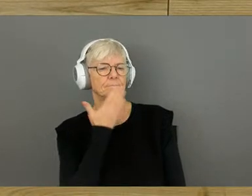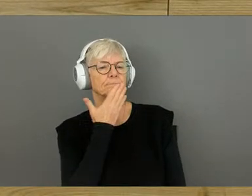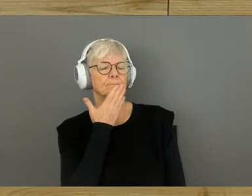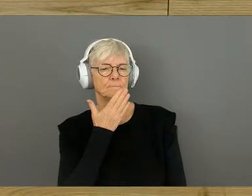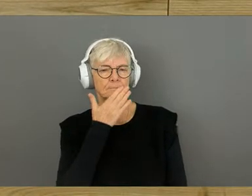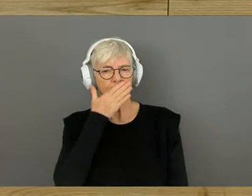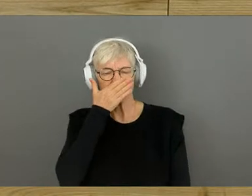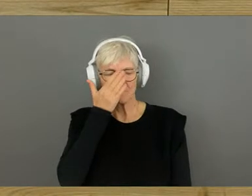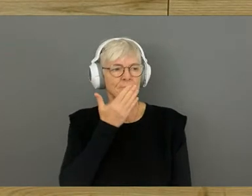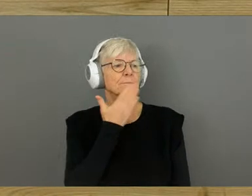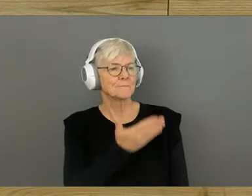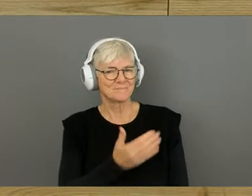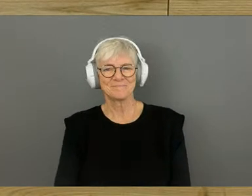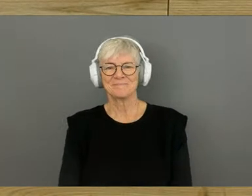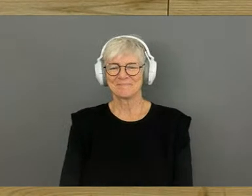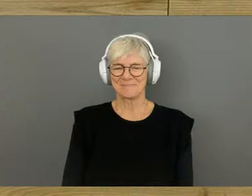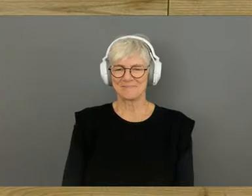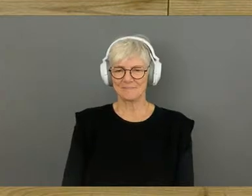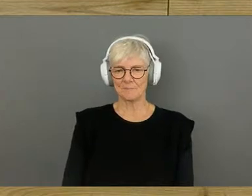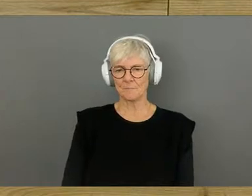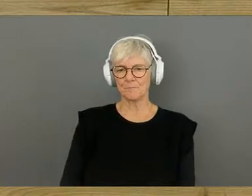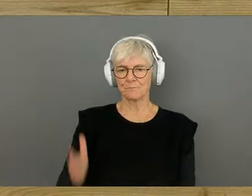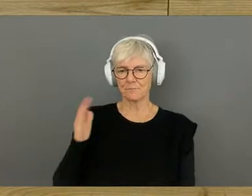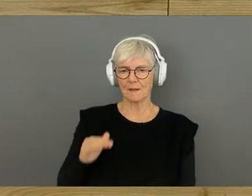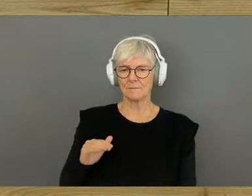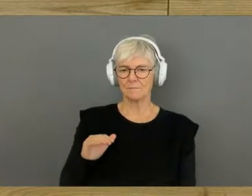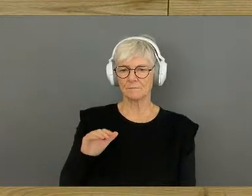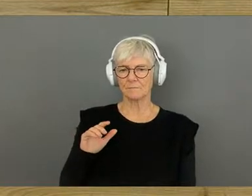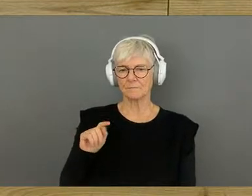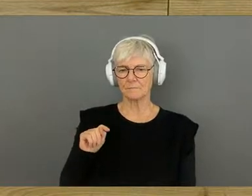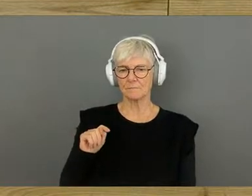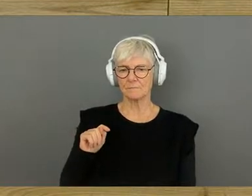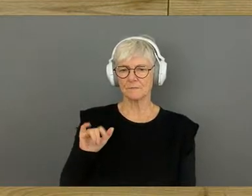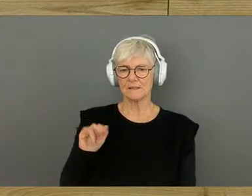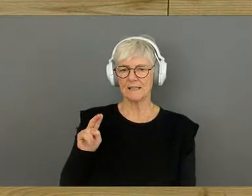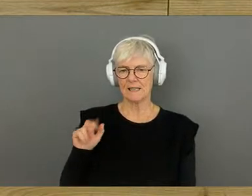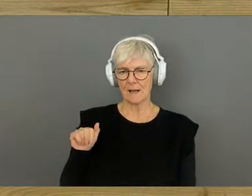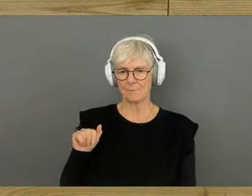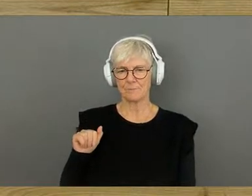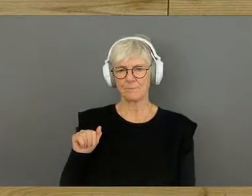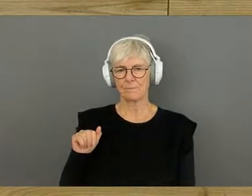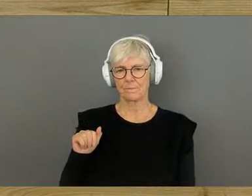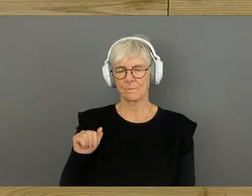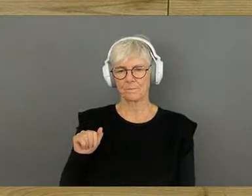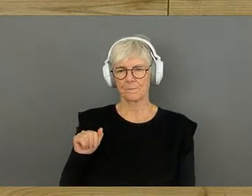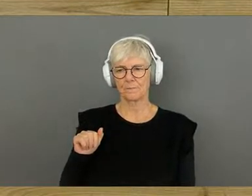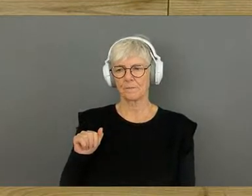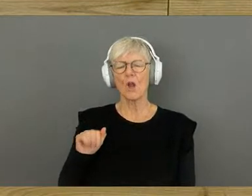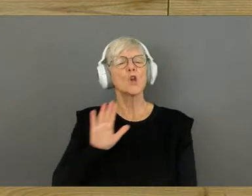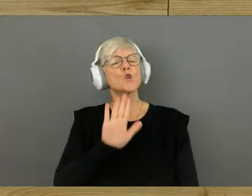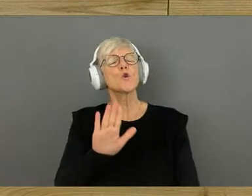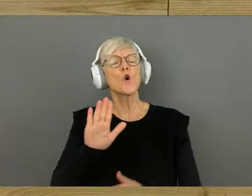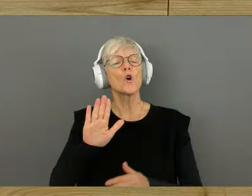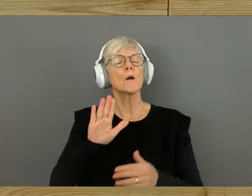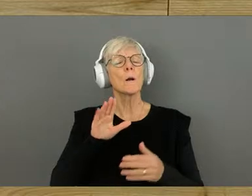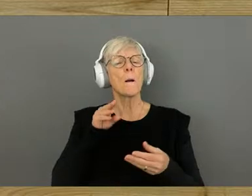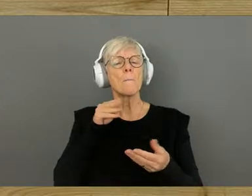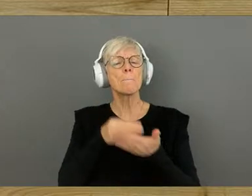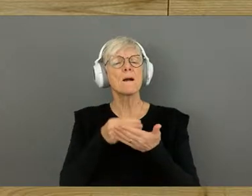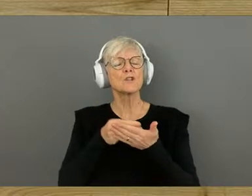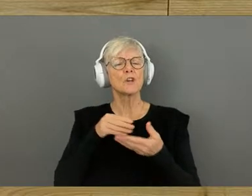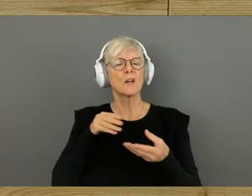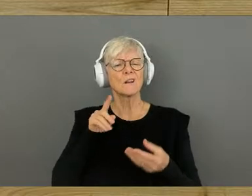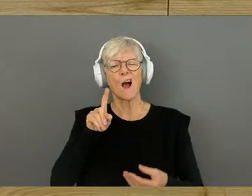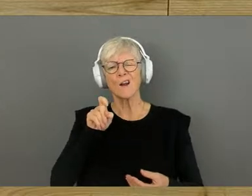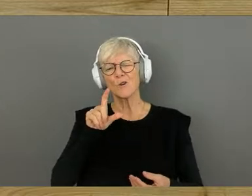Press. I was wondering about your tree cutting budget. You talked about it being 120 million over the past